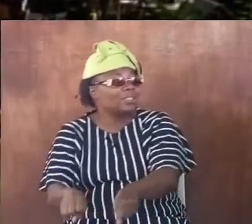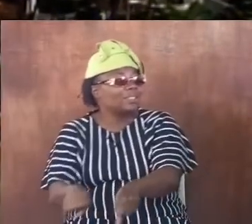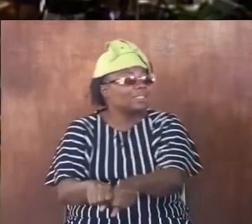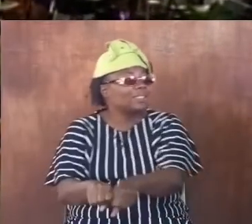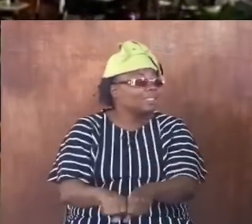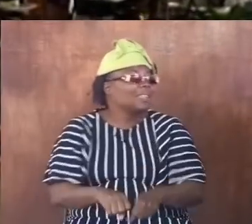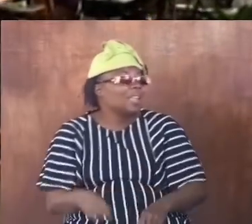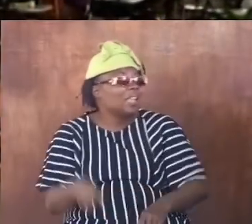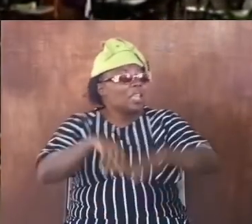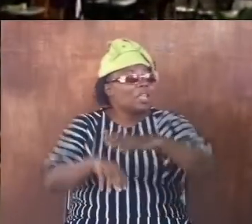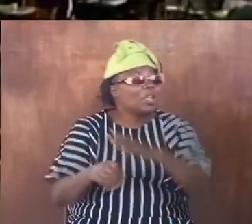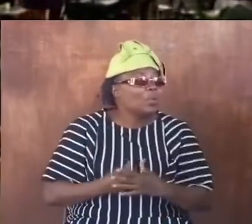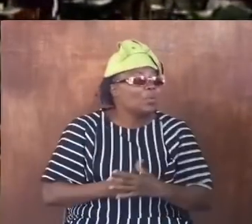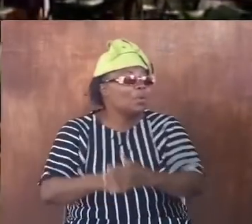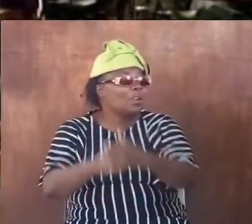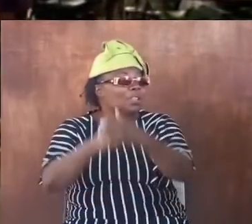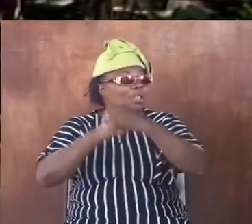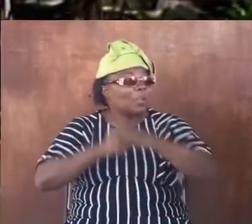rejoicing.